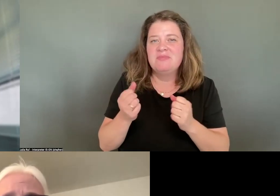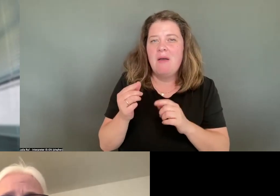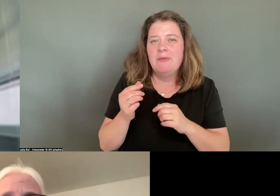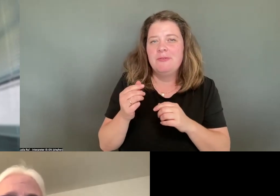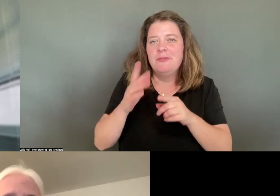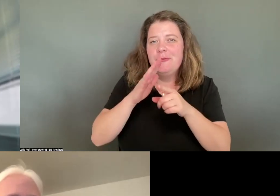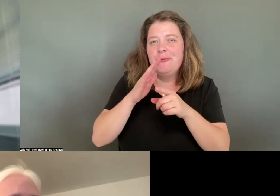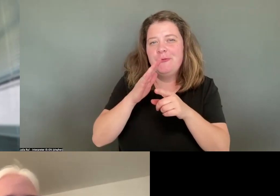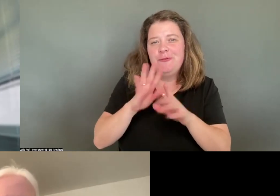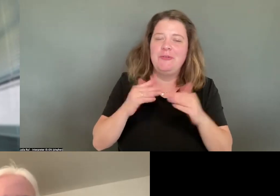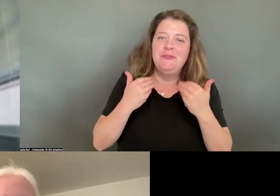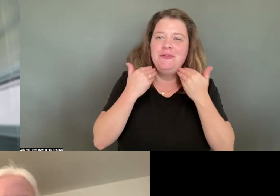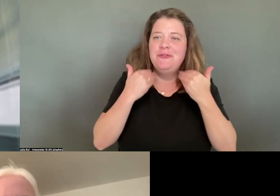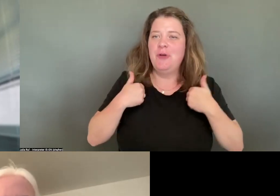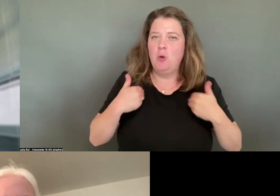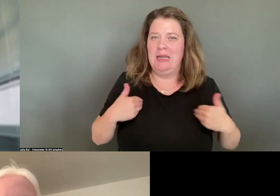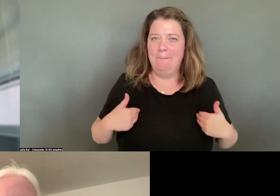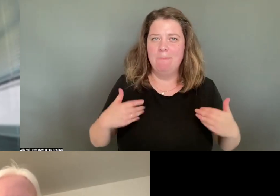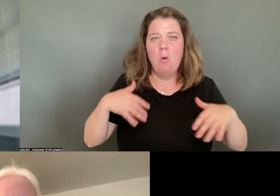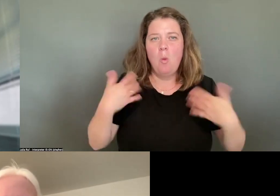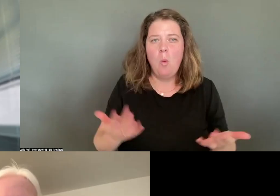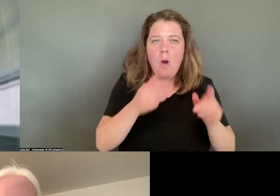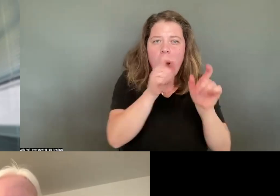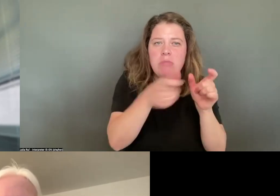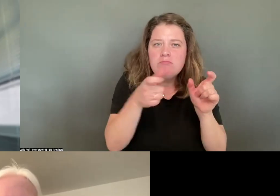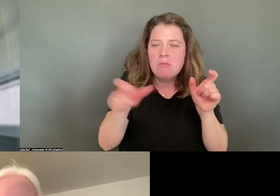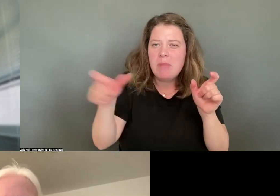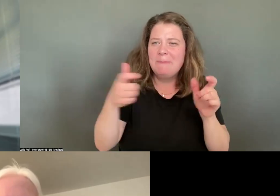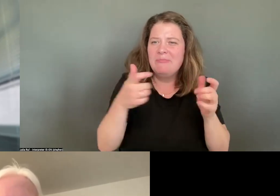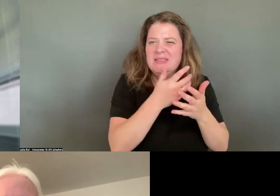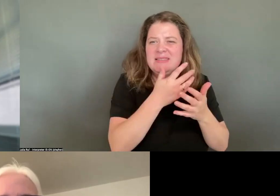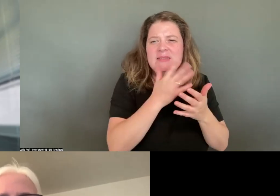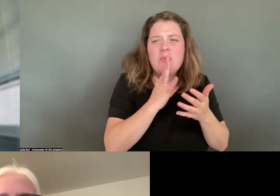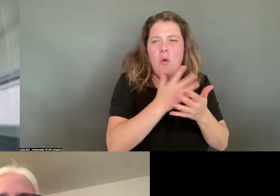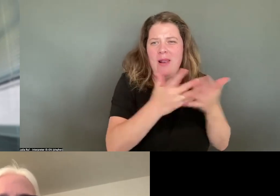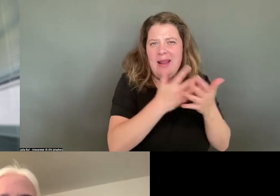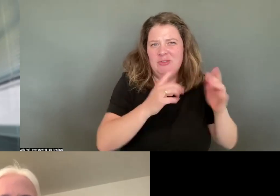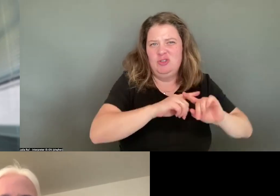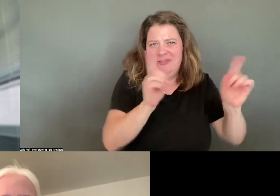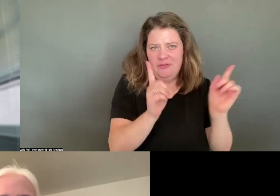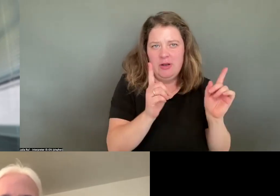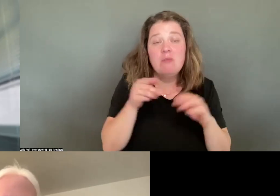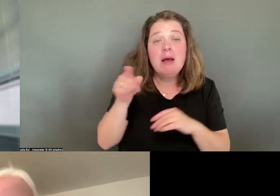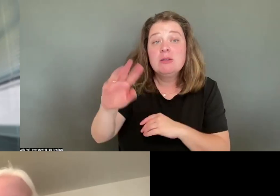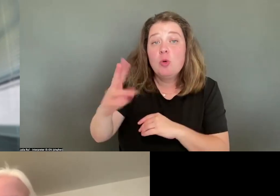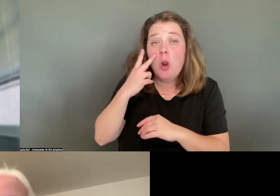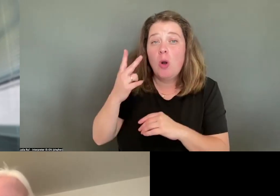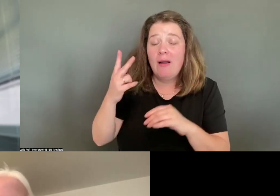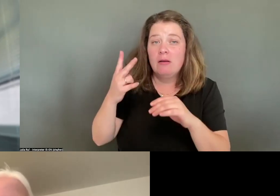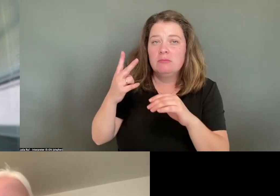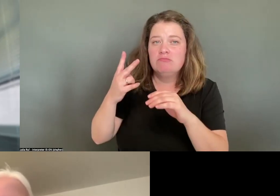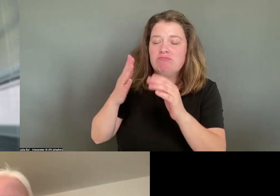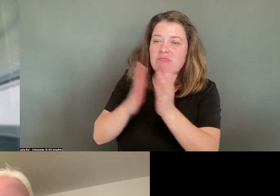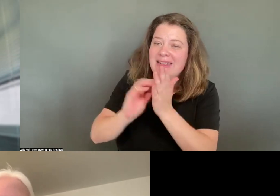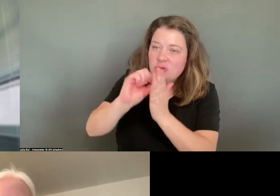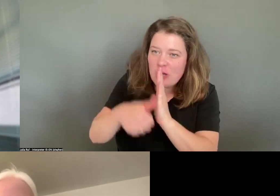But have you considered looking at these individual parameter communities, and could these in some way substitute